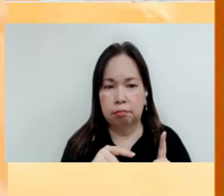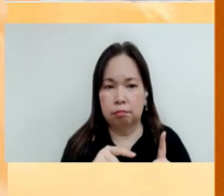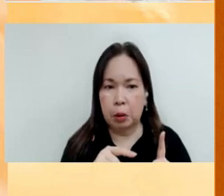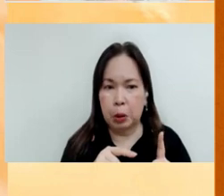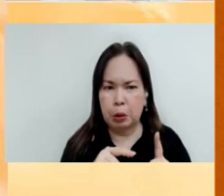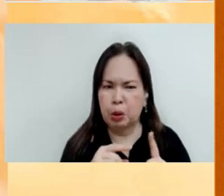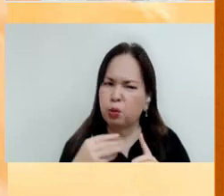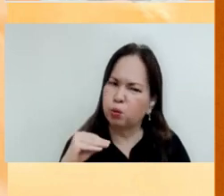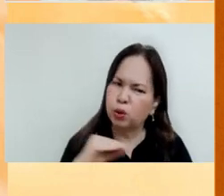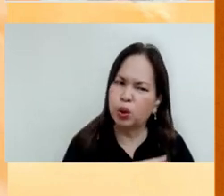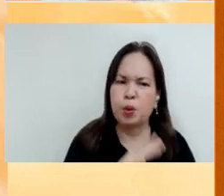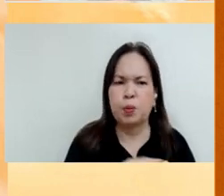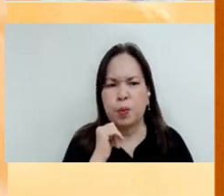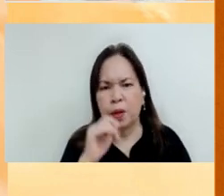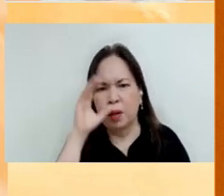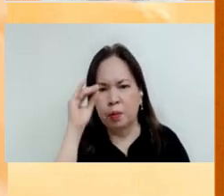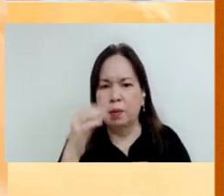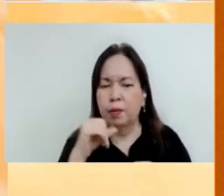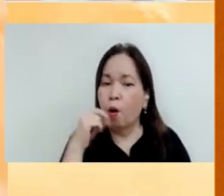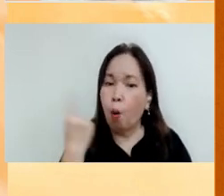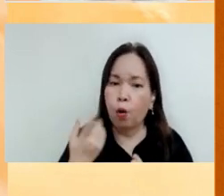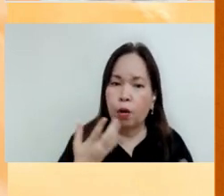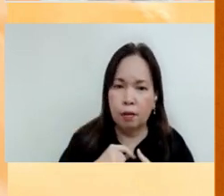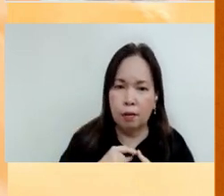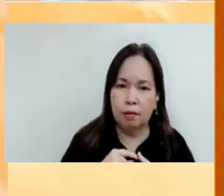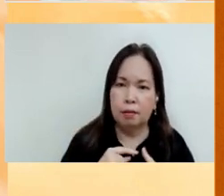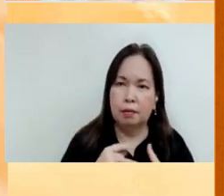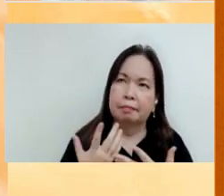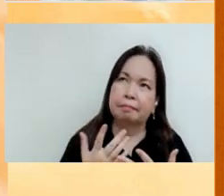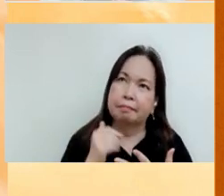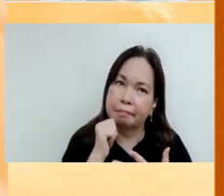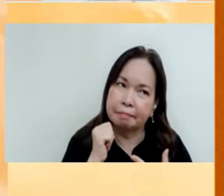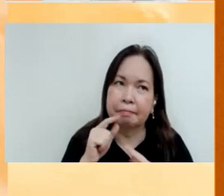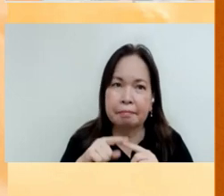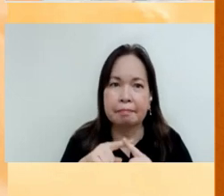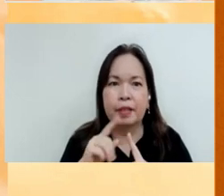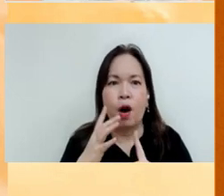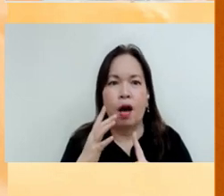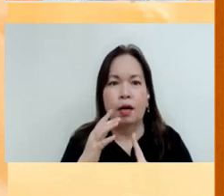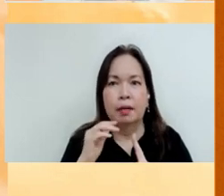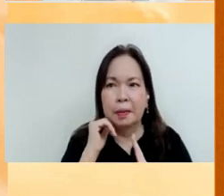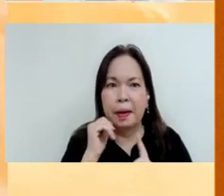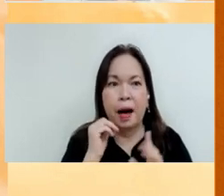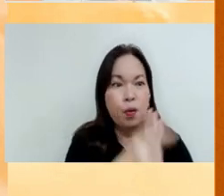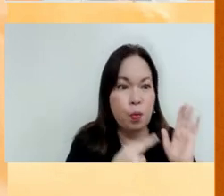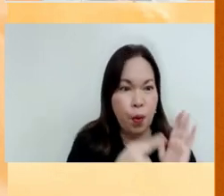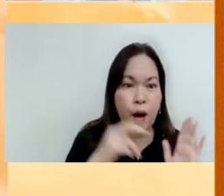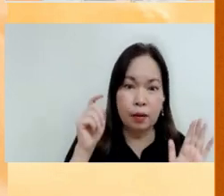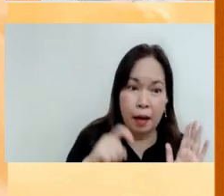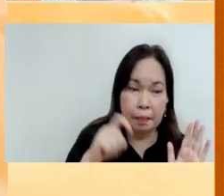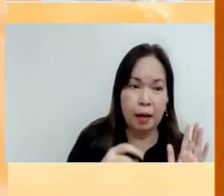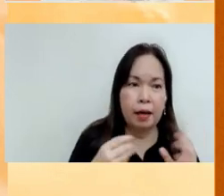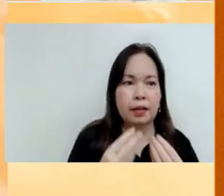just biological. No, there are societal expectations from females that may produce more